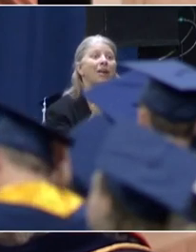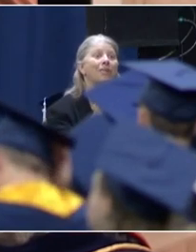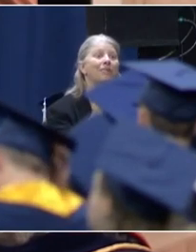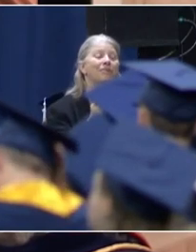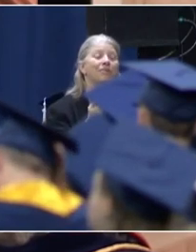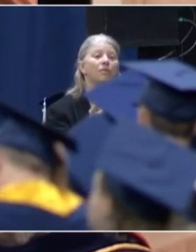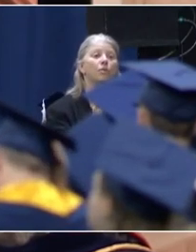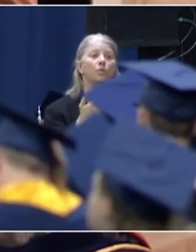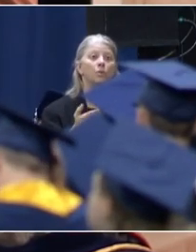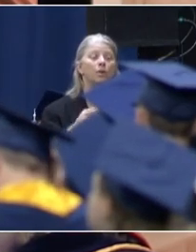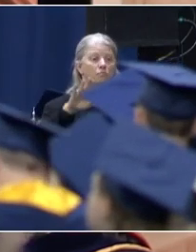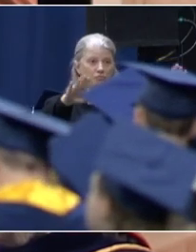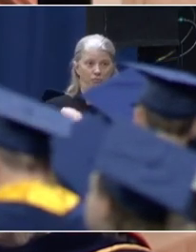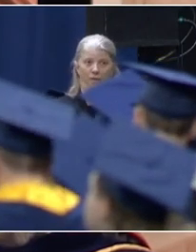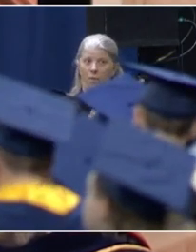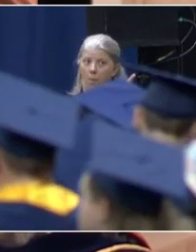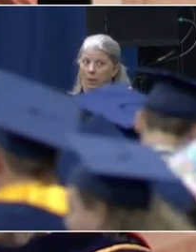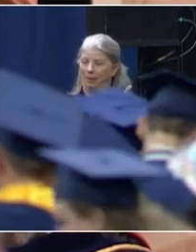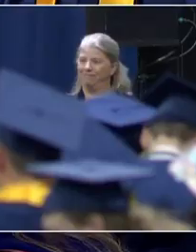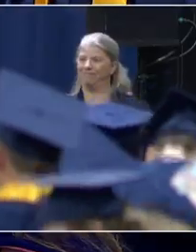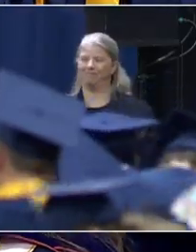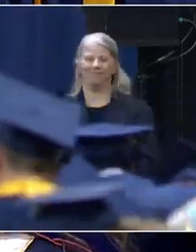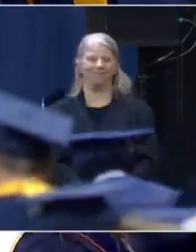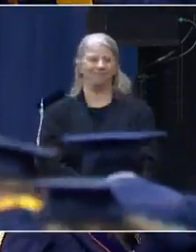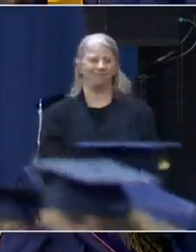and students, please be seated for a moment.